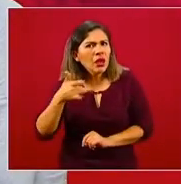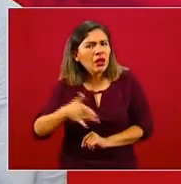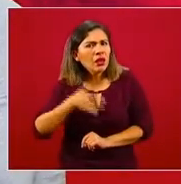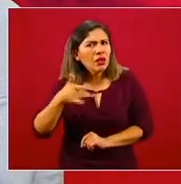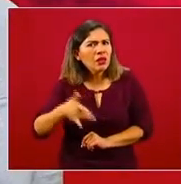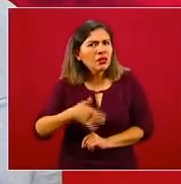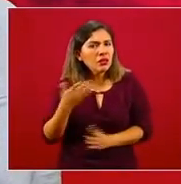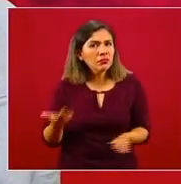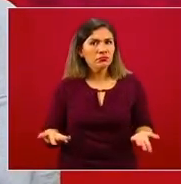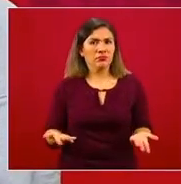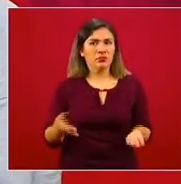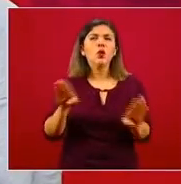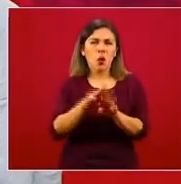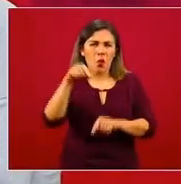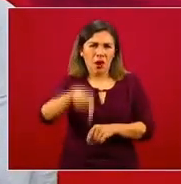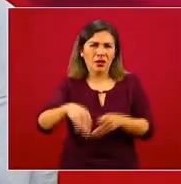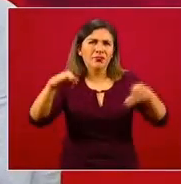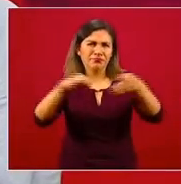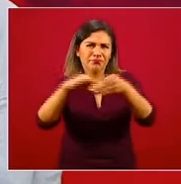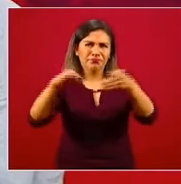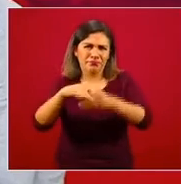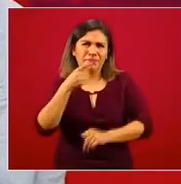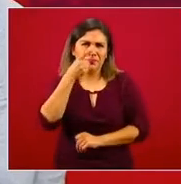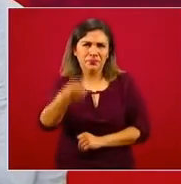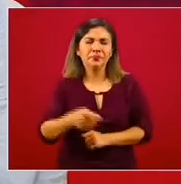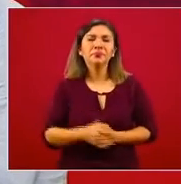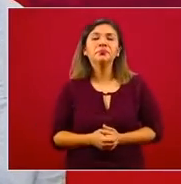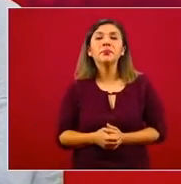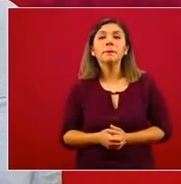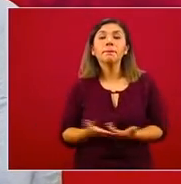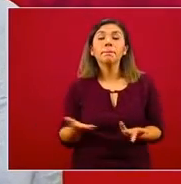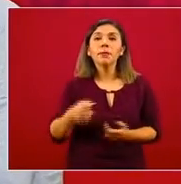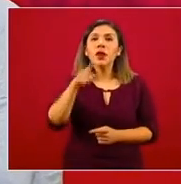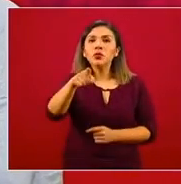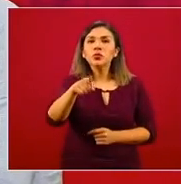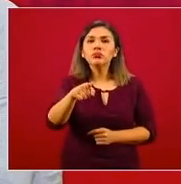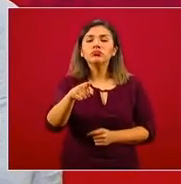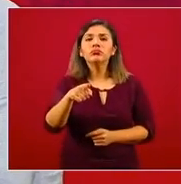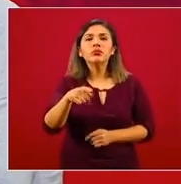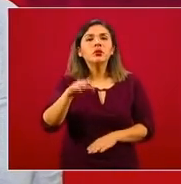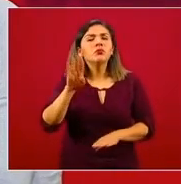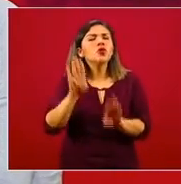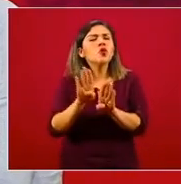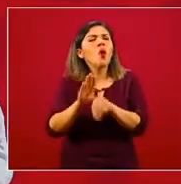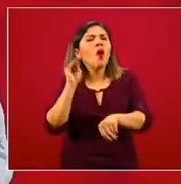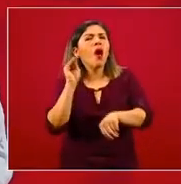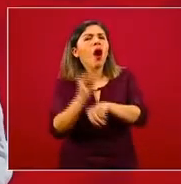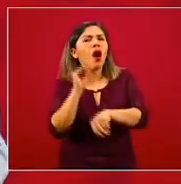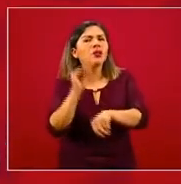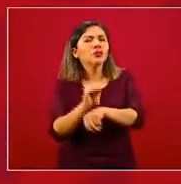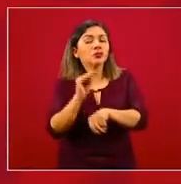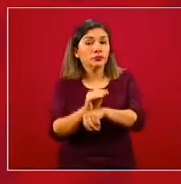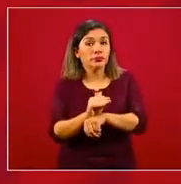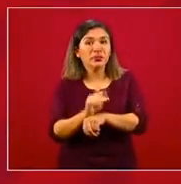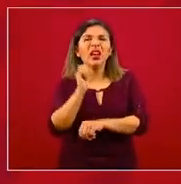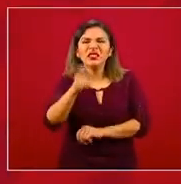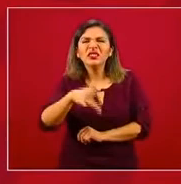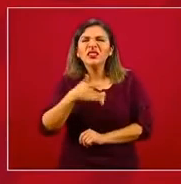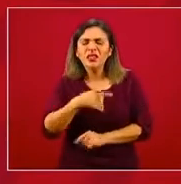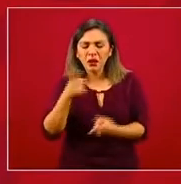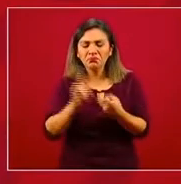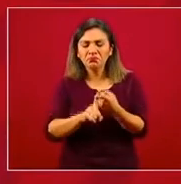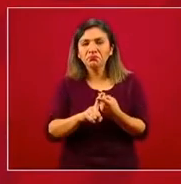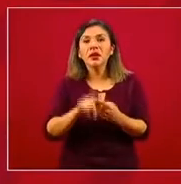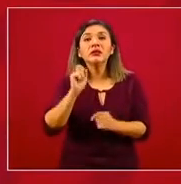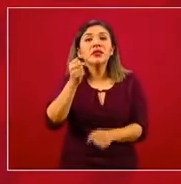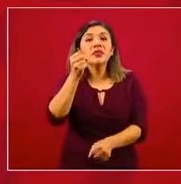síntomas que probably aquí hemos mencionado y que hoy voy a they volver a will mencionar. start Y usted no exhibiting está haciendo symptoms suficiente caso. that I'm just going to Estos síntomas mention, son los but you